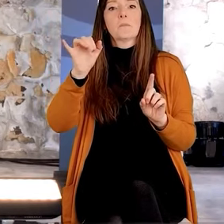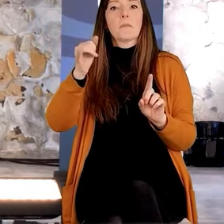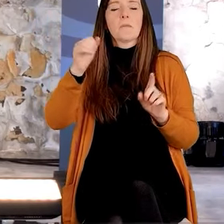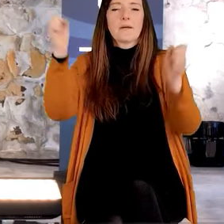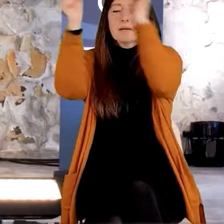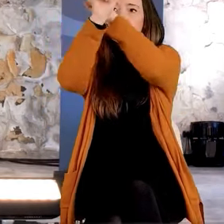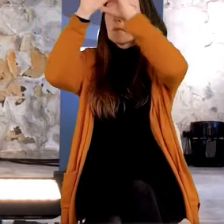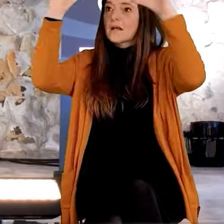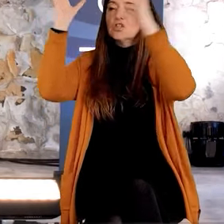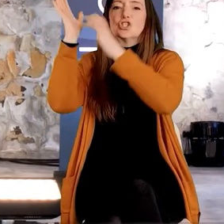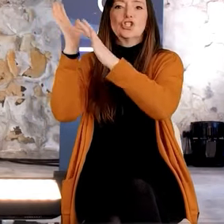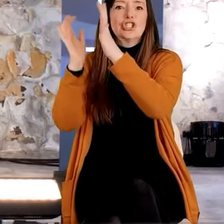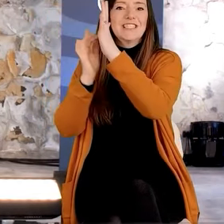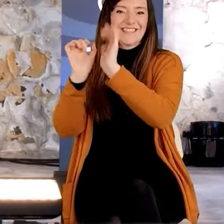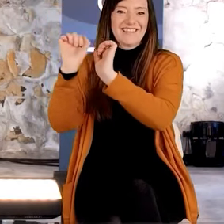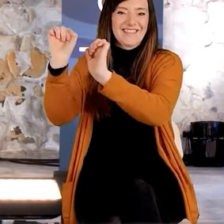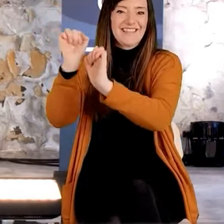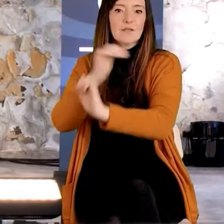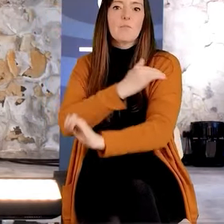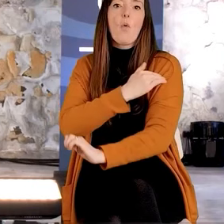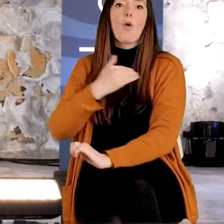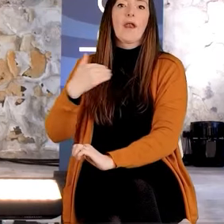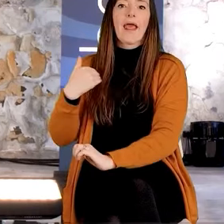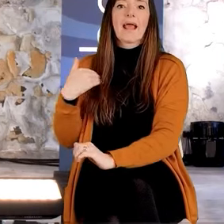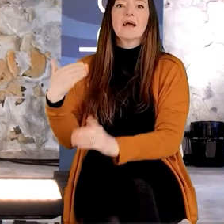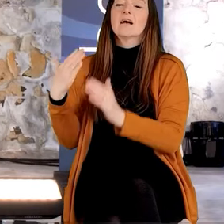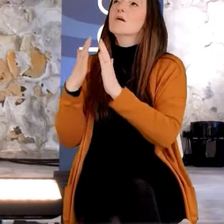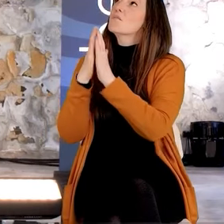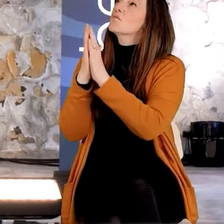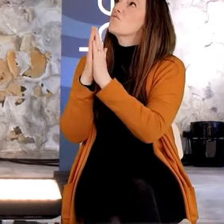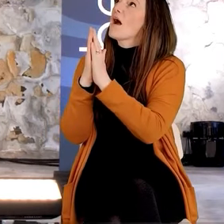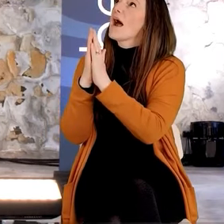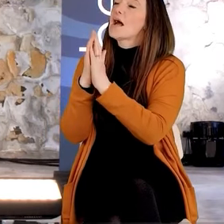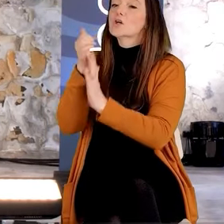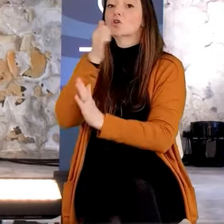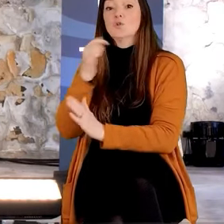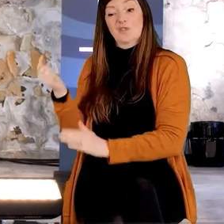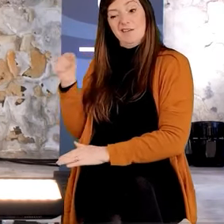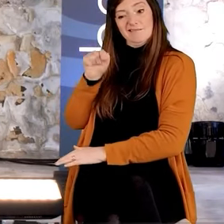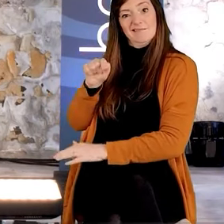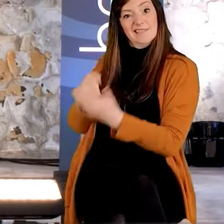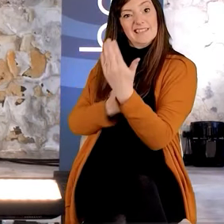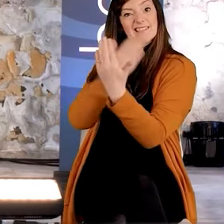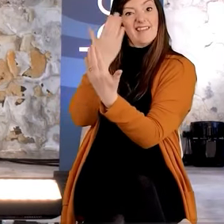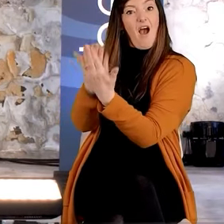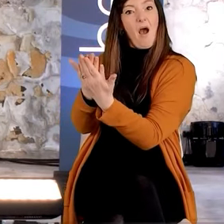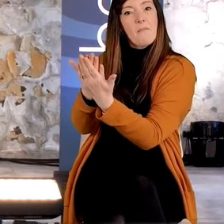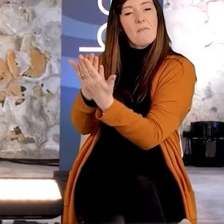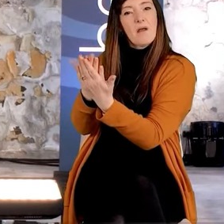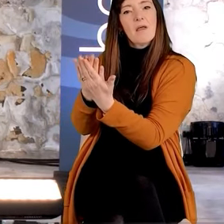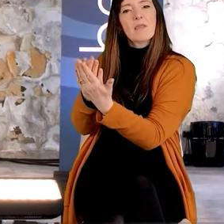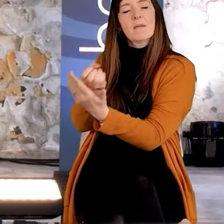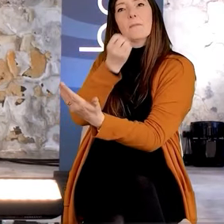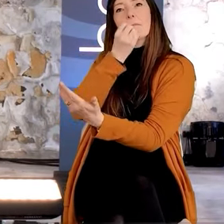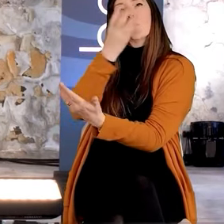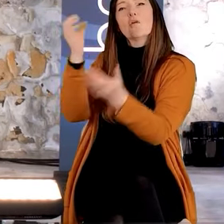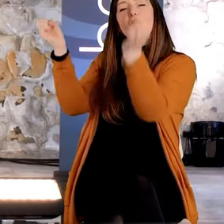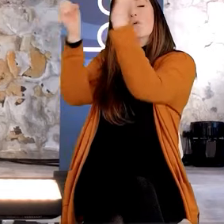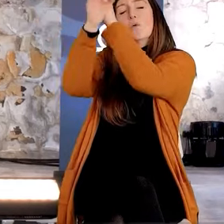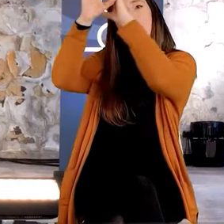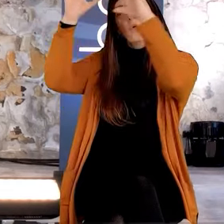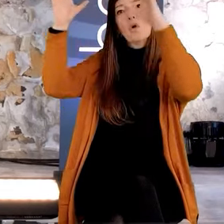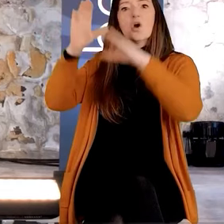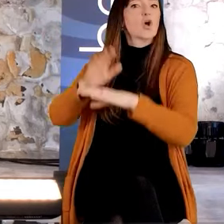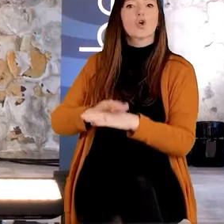Jesus using Psalm 5 in his morning times of prayer with the Father. And that beautiful picture, I prepare. I'm